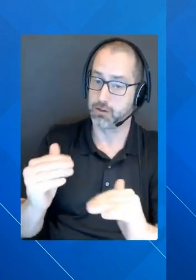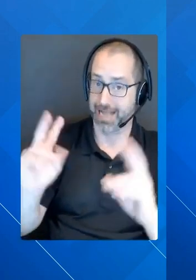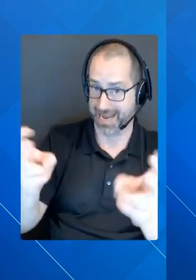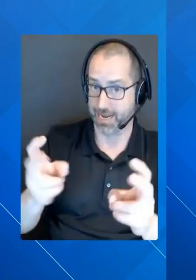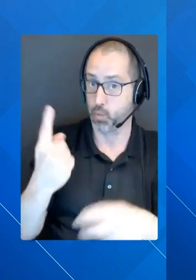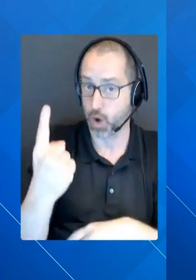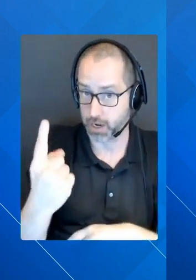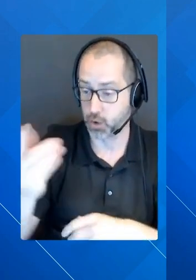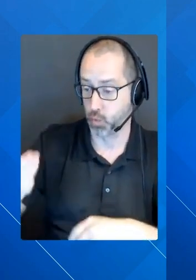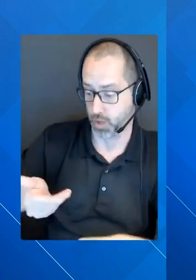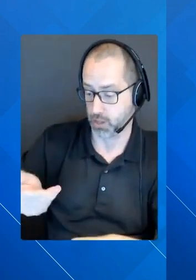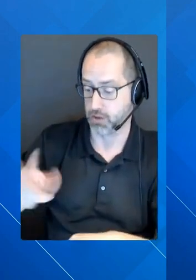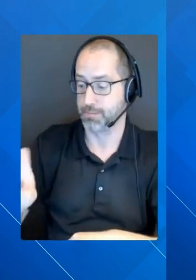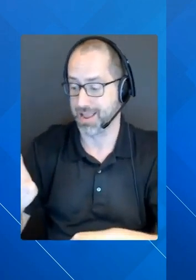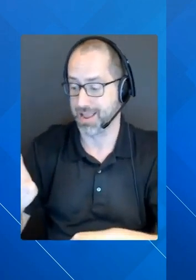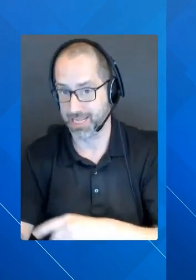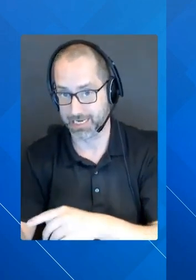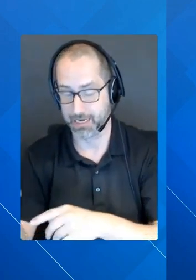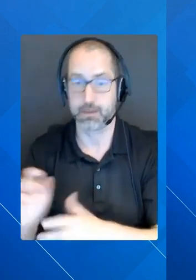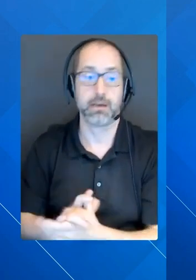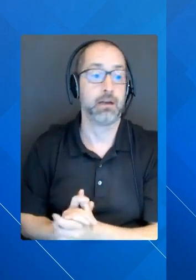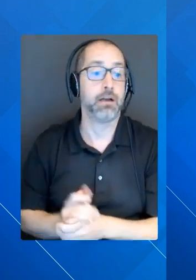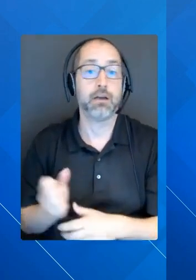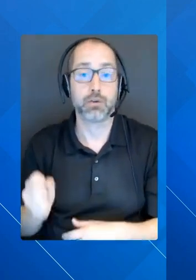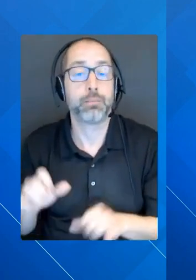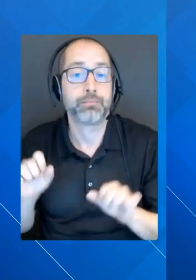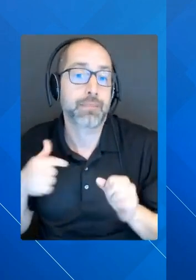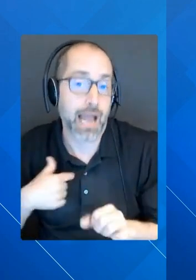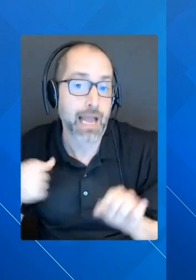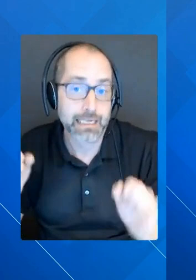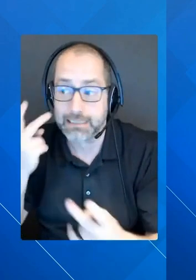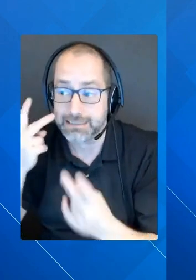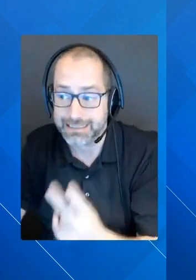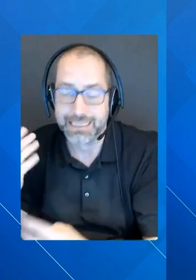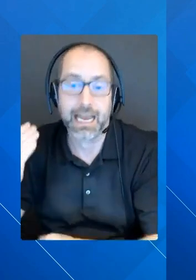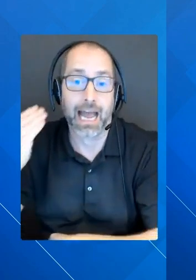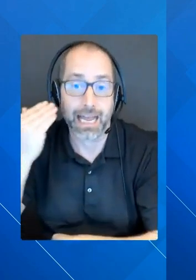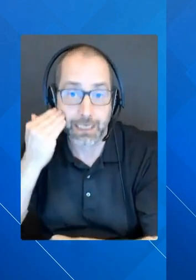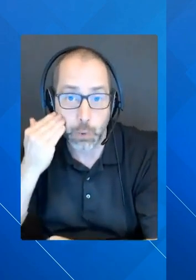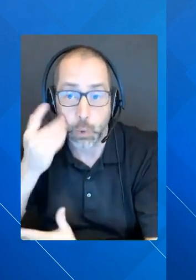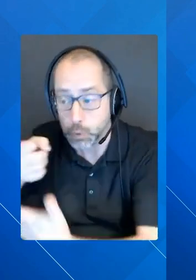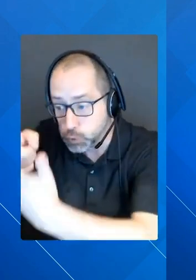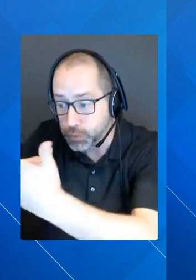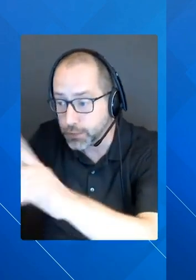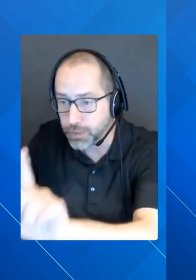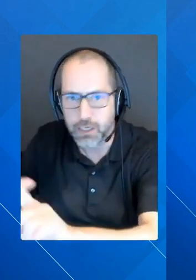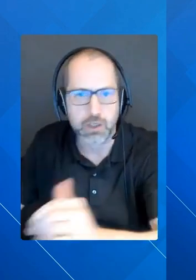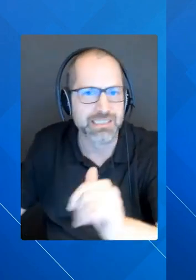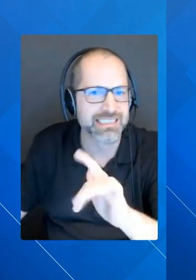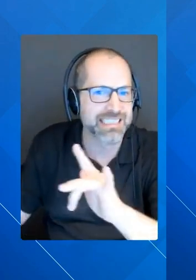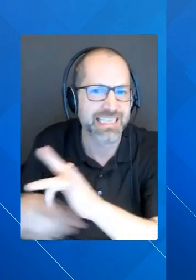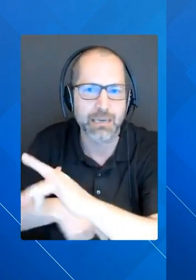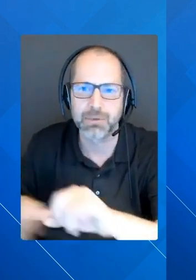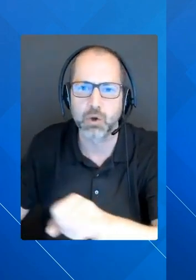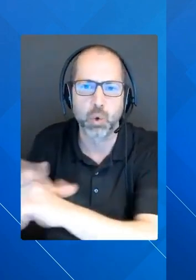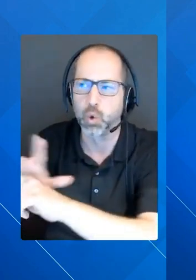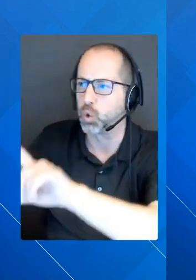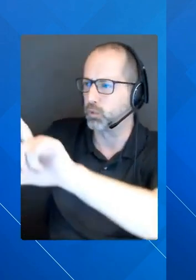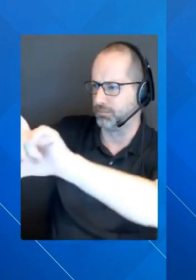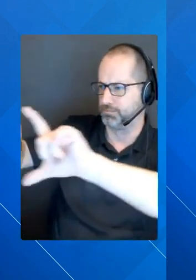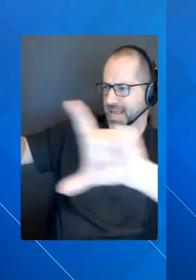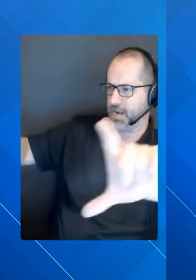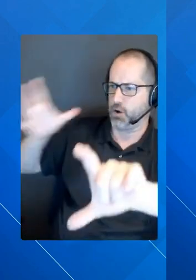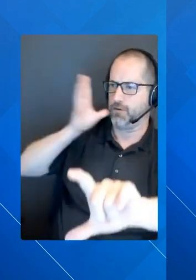So because I can see, I know that the screen reader just skipped over that whole banner that says Future Technologies